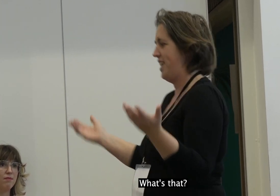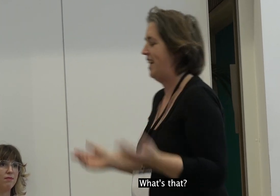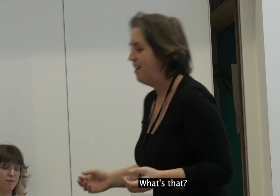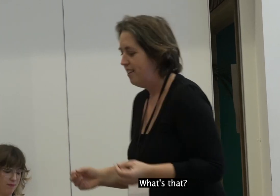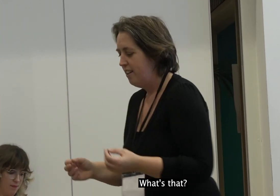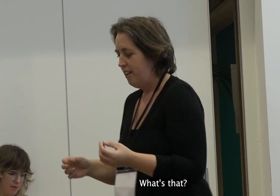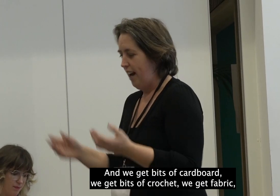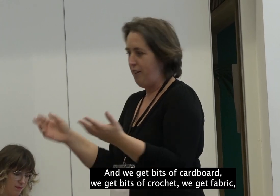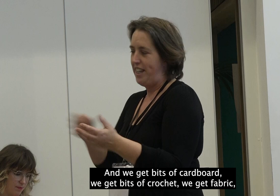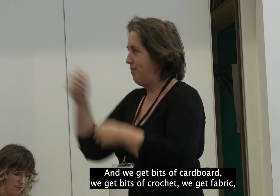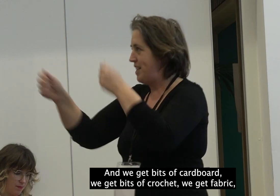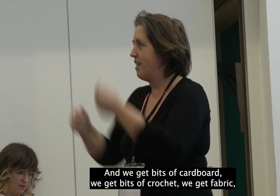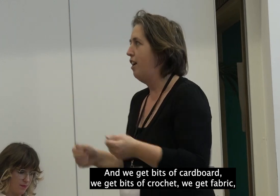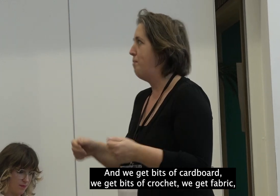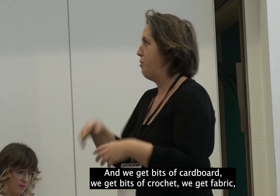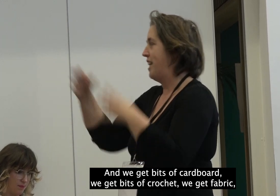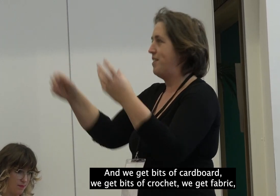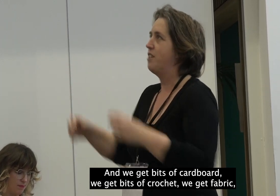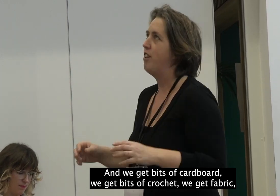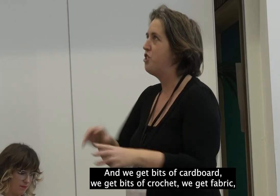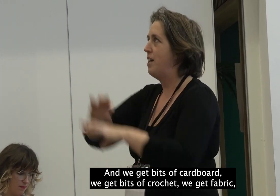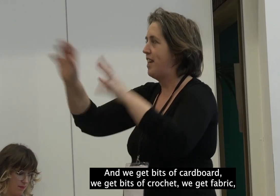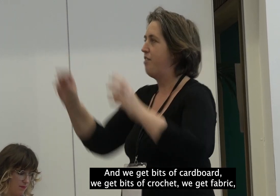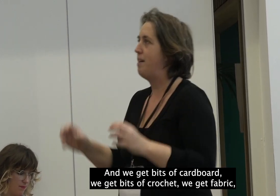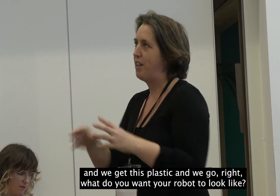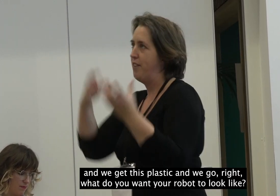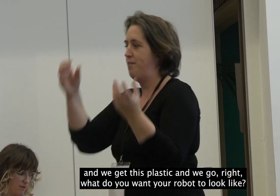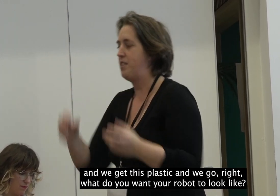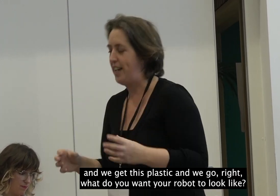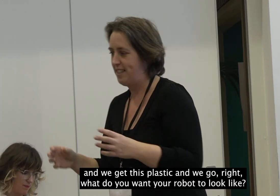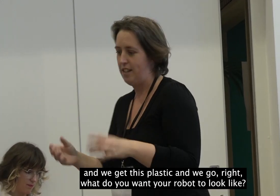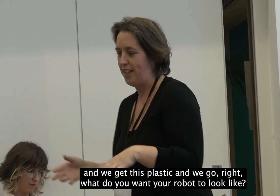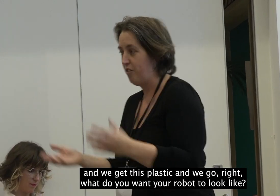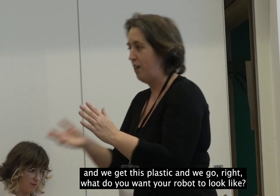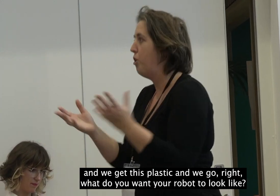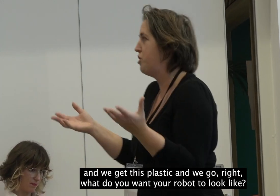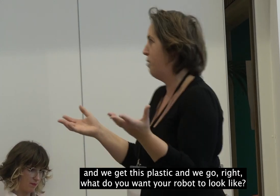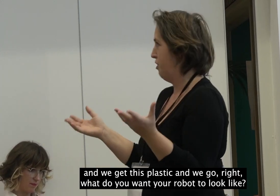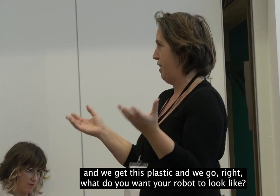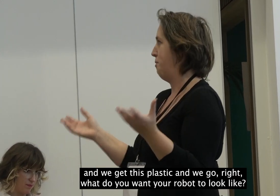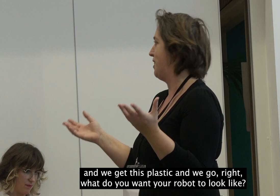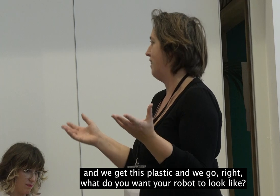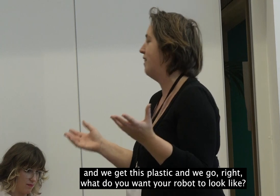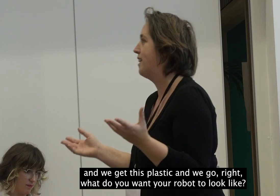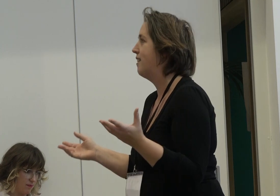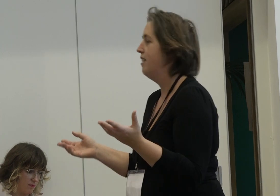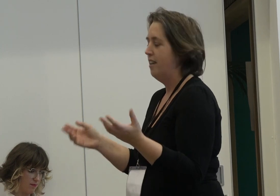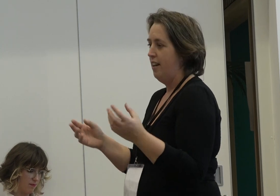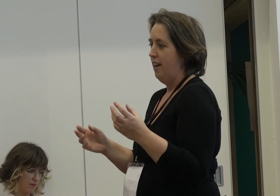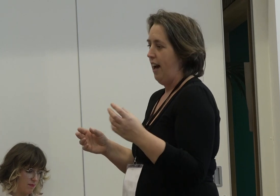What's that? And we get bits of cardboard and we get bits of crochet and we get fabric and we get bits of plastic and we go, right, what do you want your robot to look